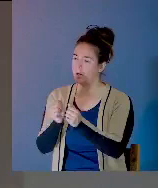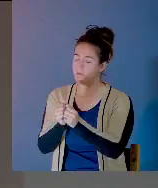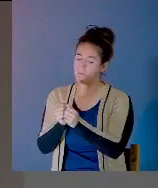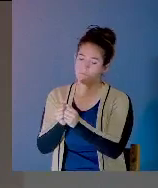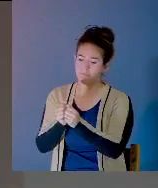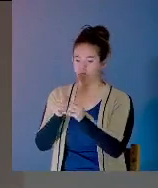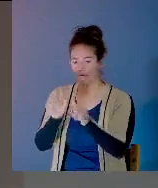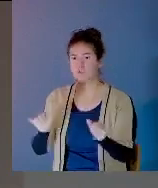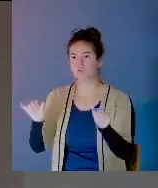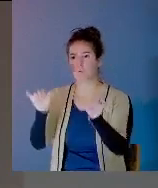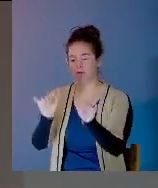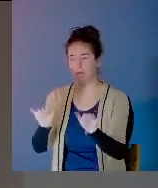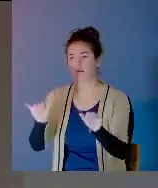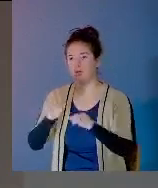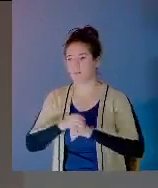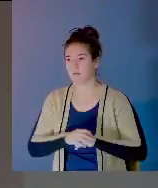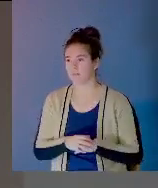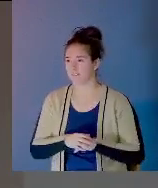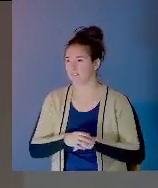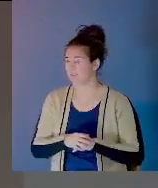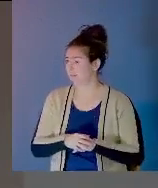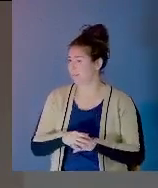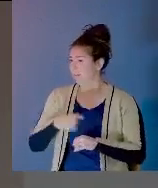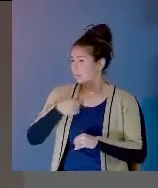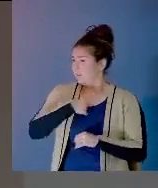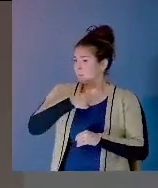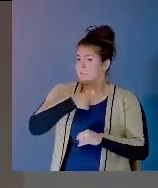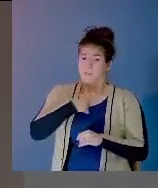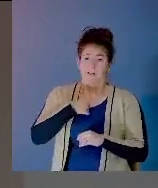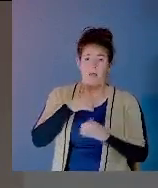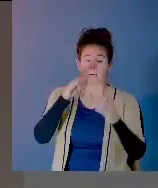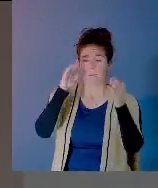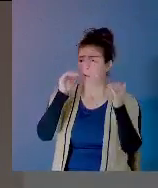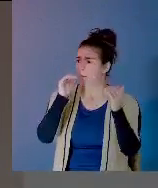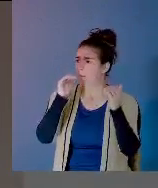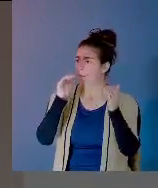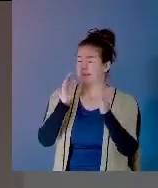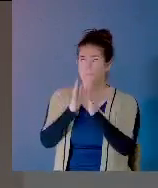I'm hoping and I'm praying that everybody in this room is